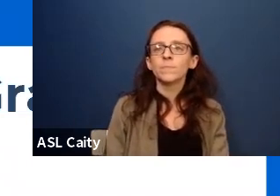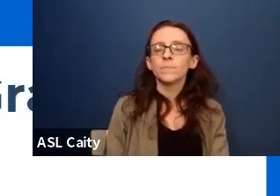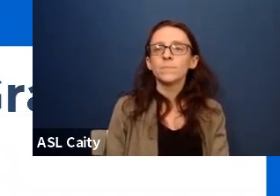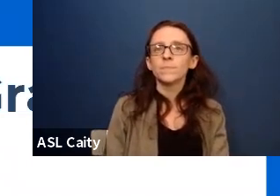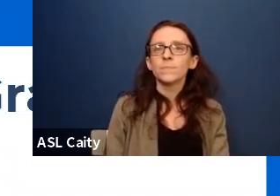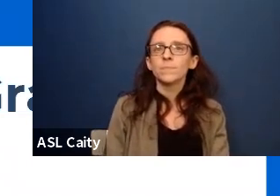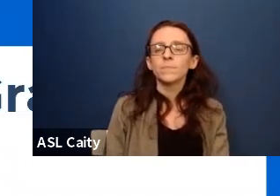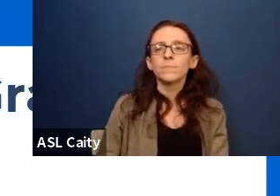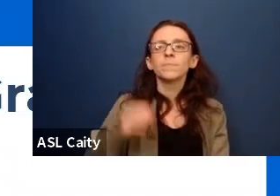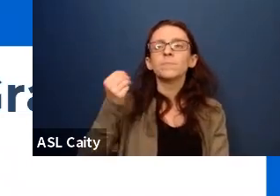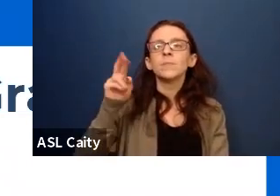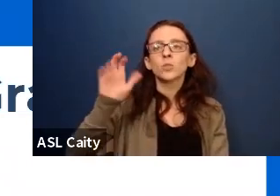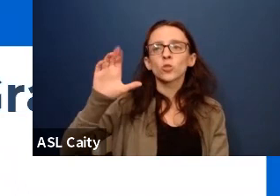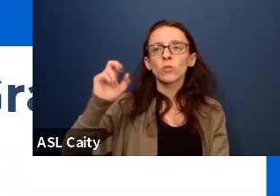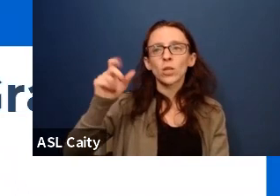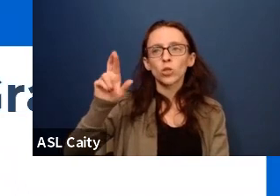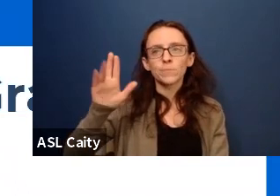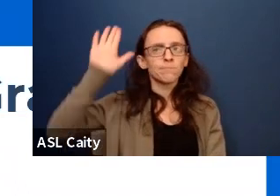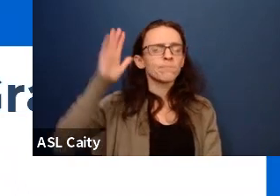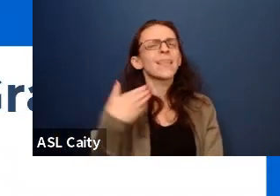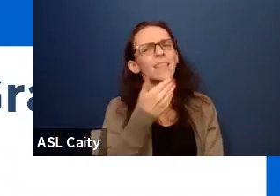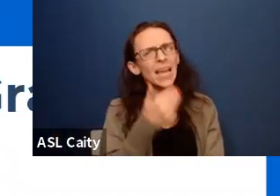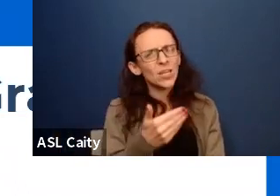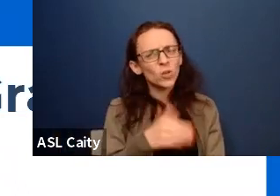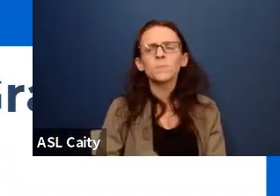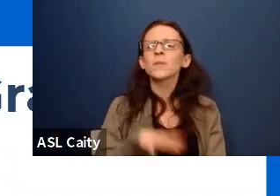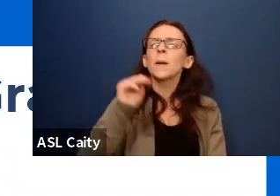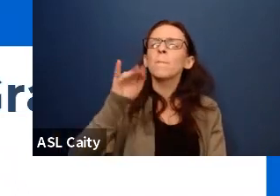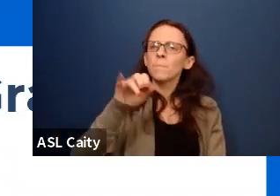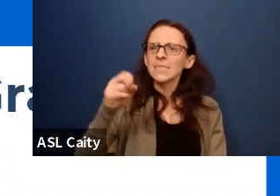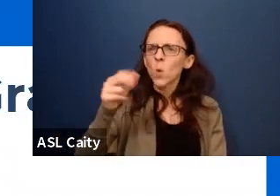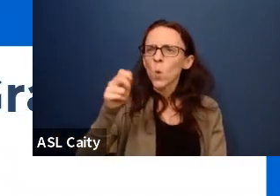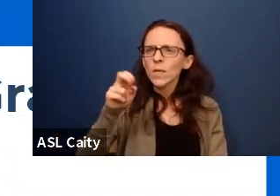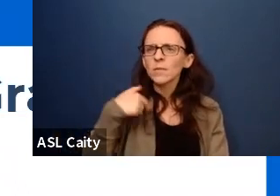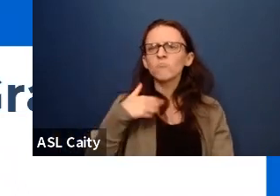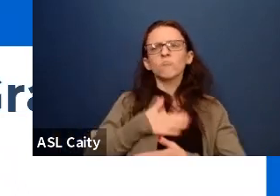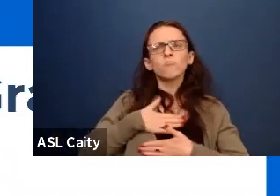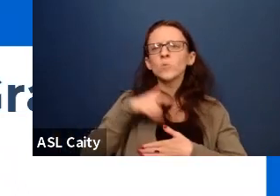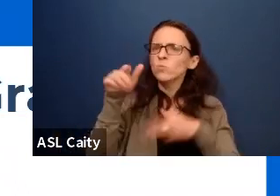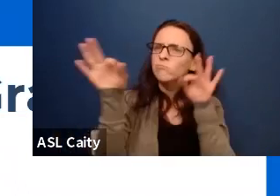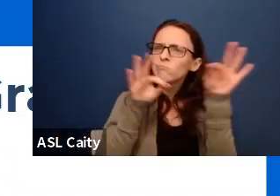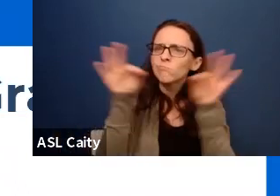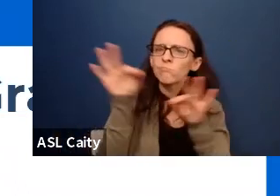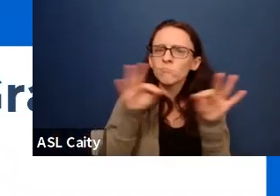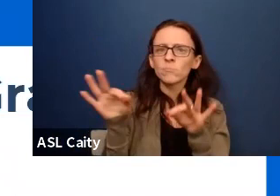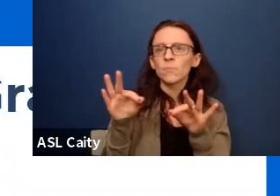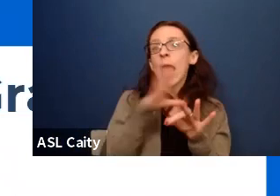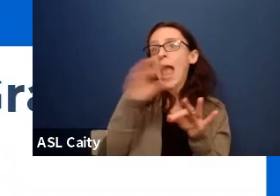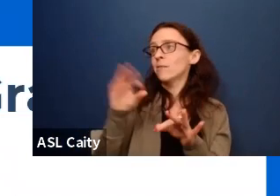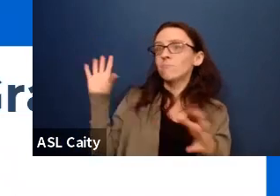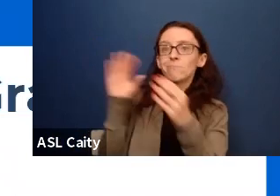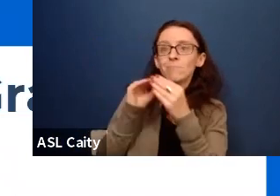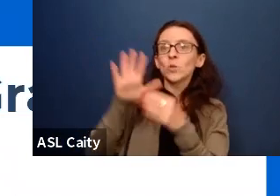Thank you. Ms. Hogan, I really appreciate you walking us through all of this and doing all of this work